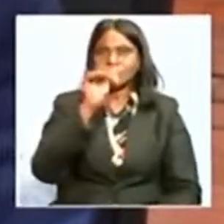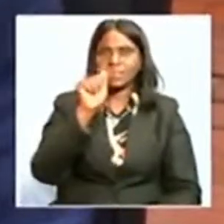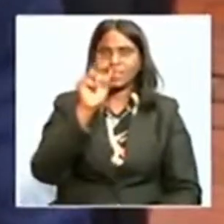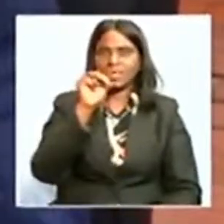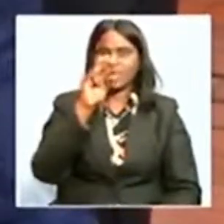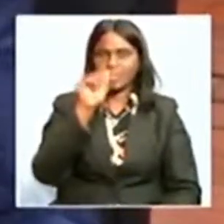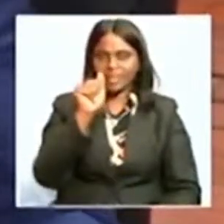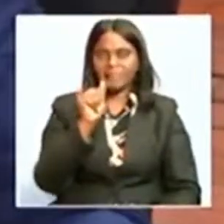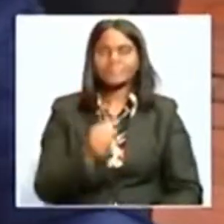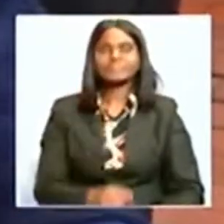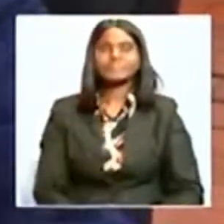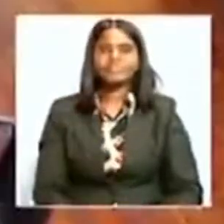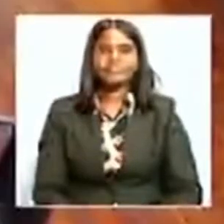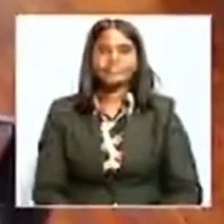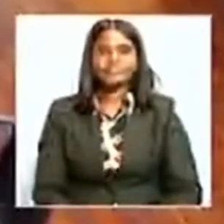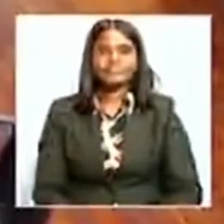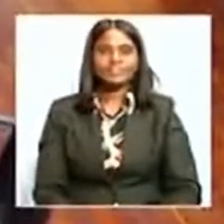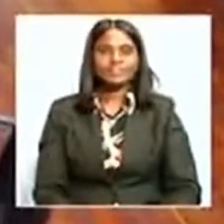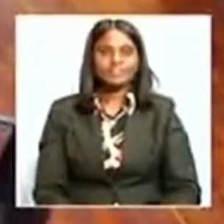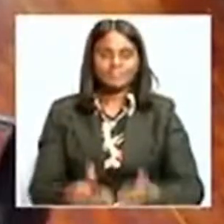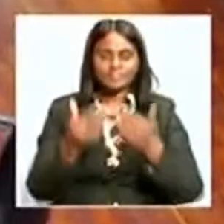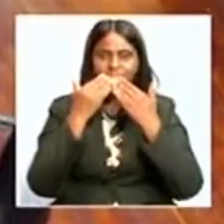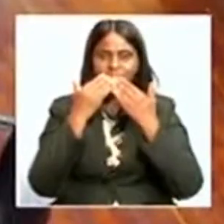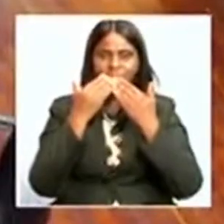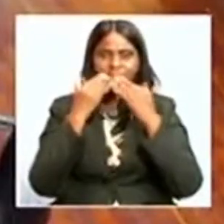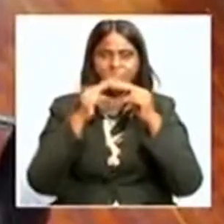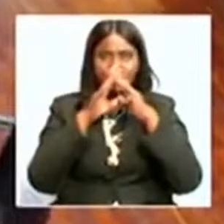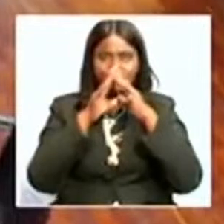wait. Thank you so much.